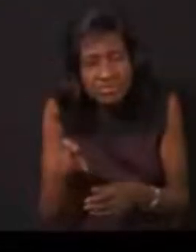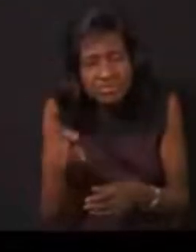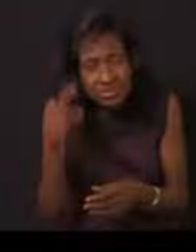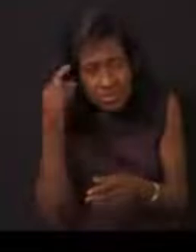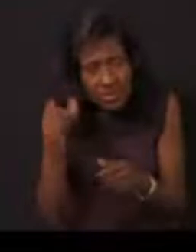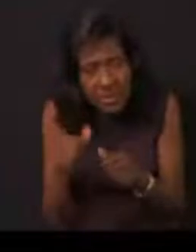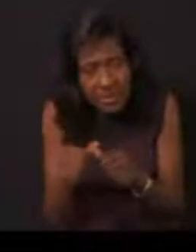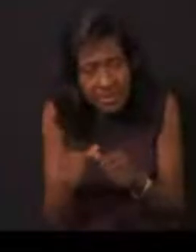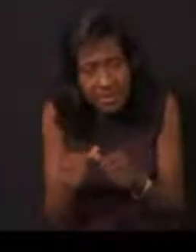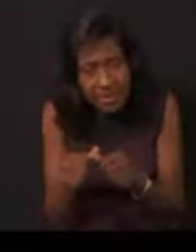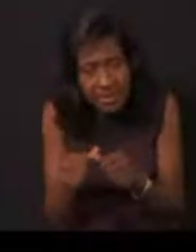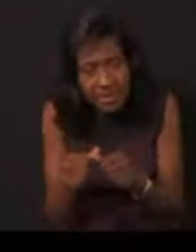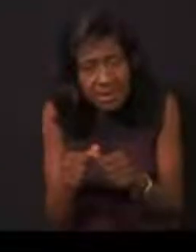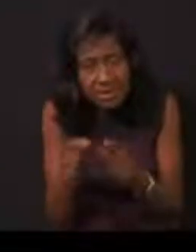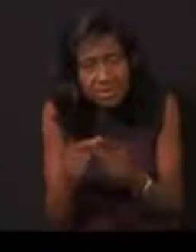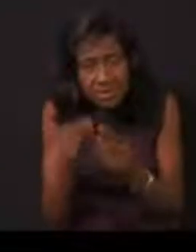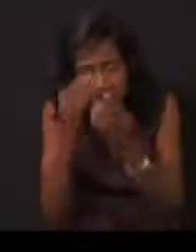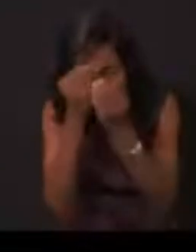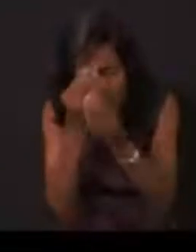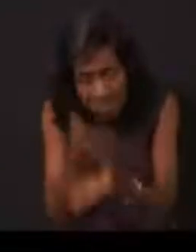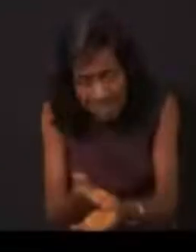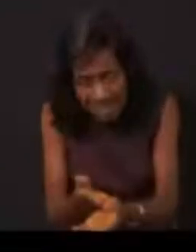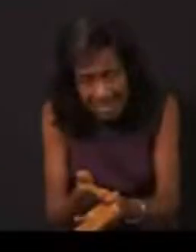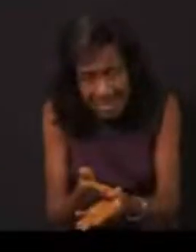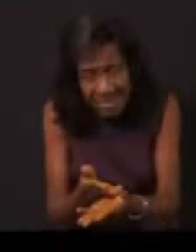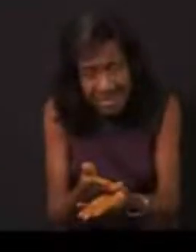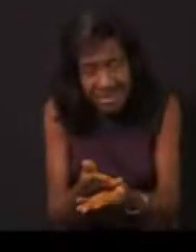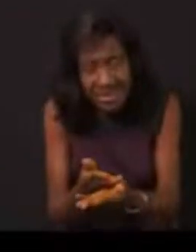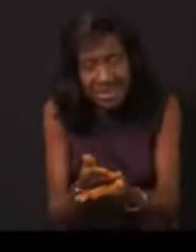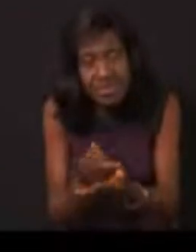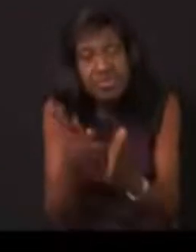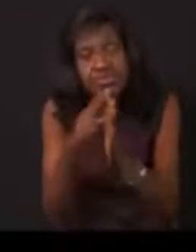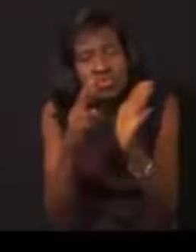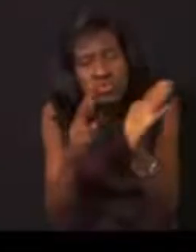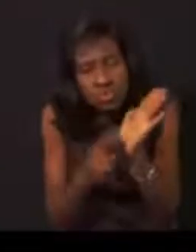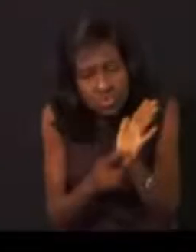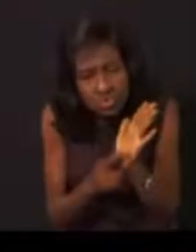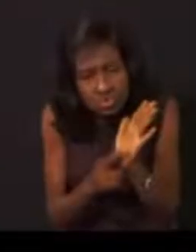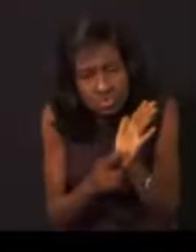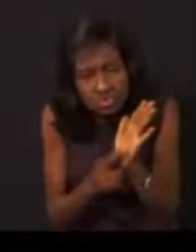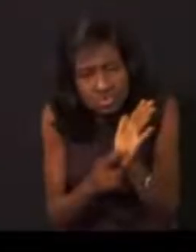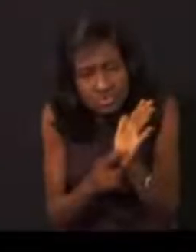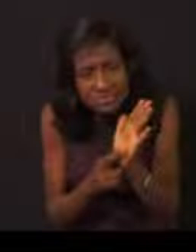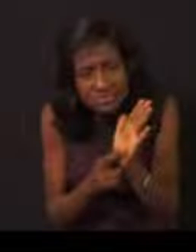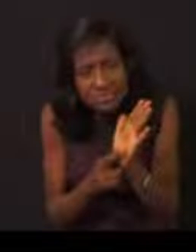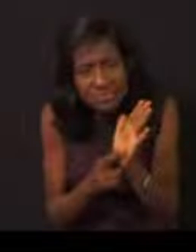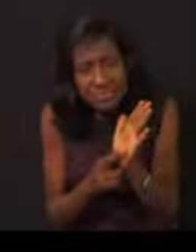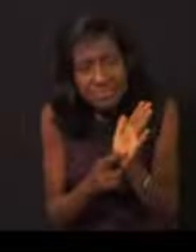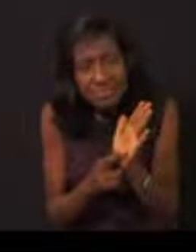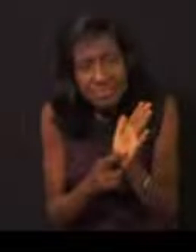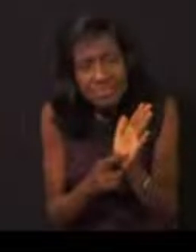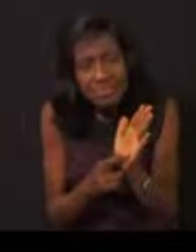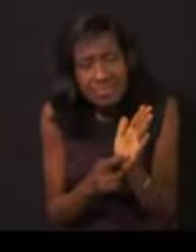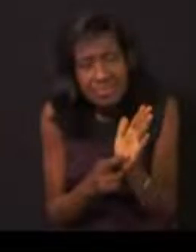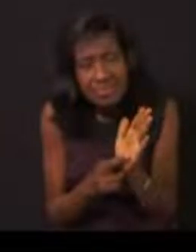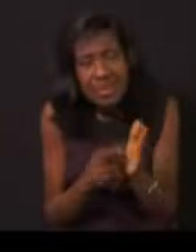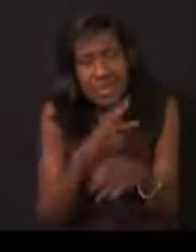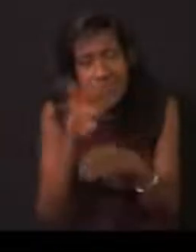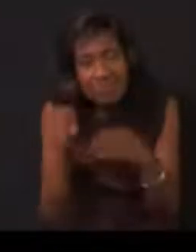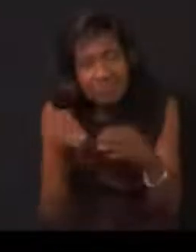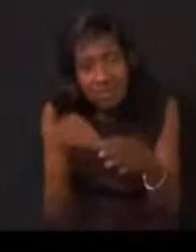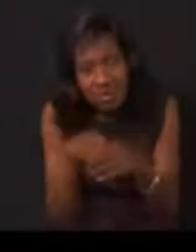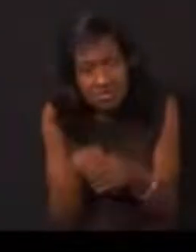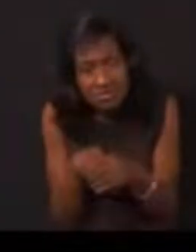am pleading to people to adhere to the COVID-19 safety protocols. Now, this includes, of course, and you're going to hear us, we